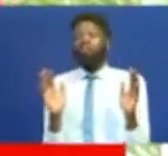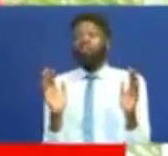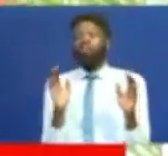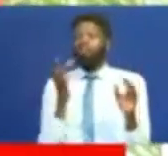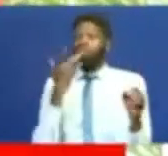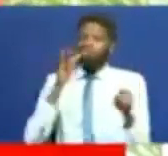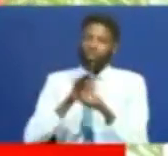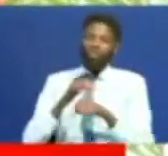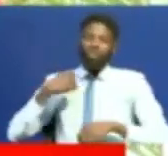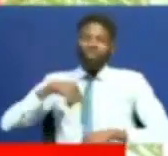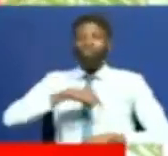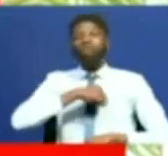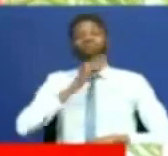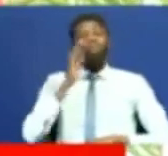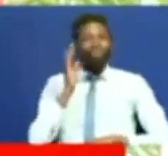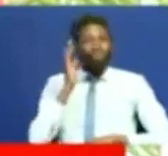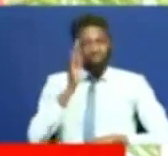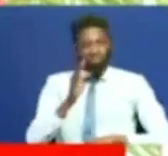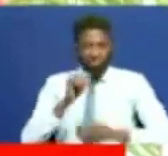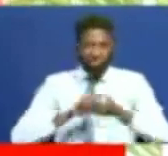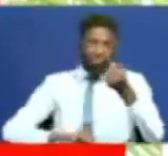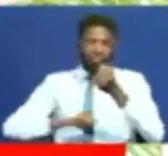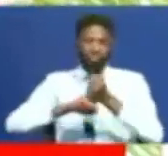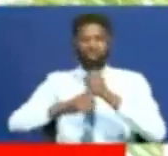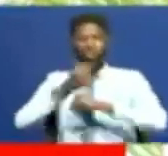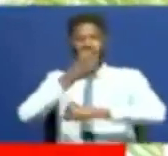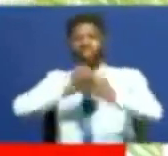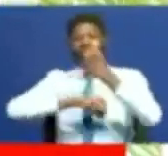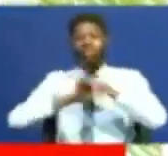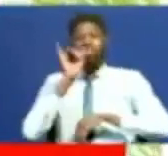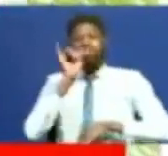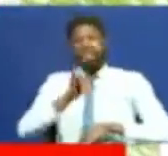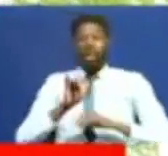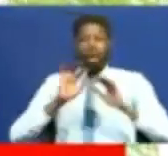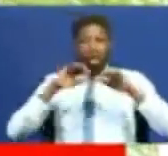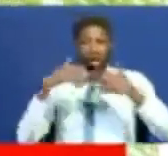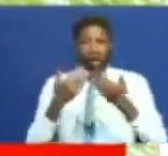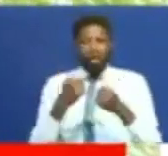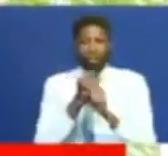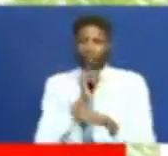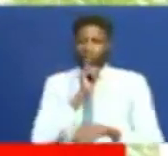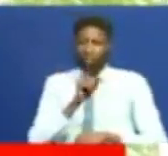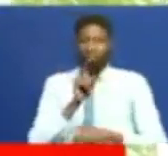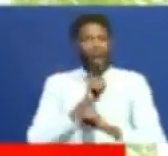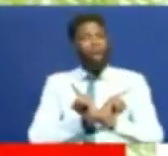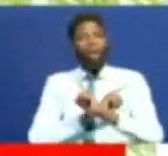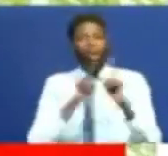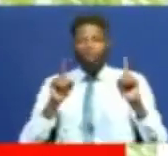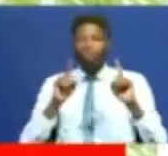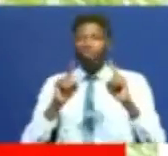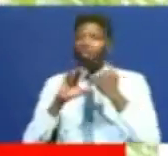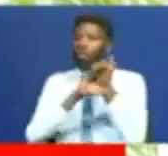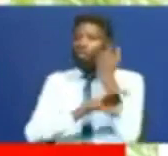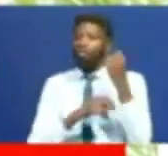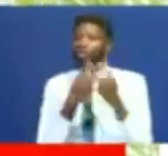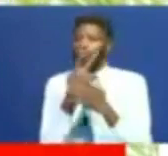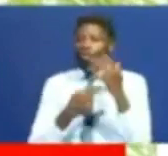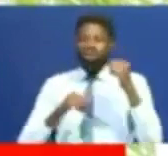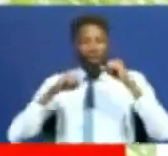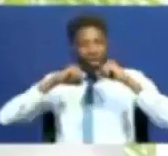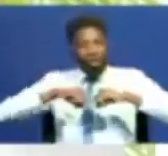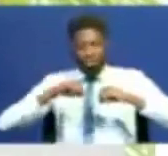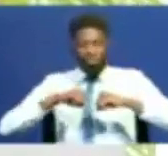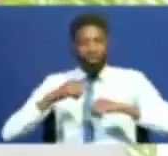facilitate these exercises by making sure that they are not only bilateral agreements, we improve the